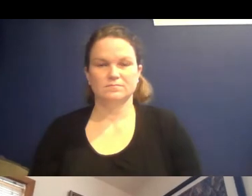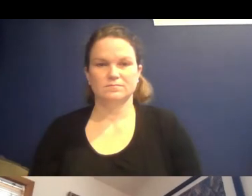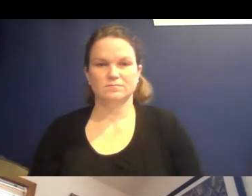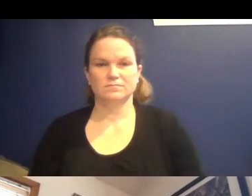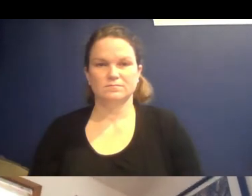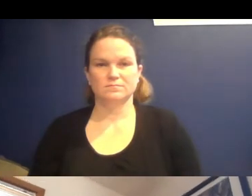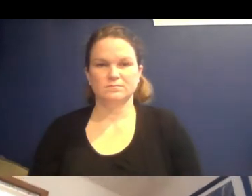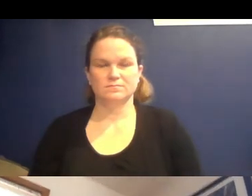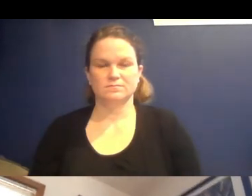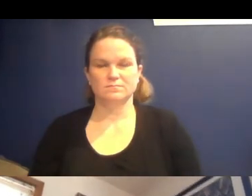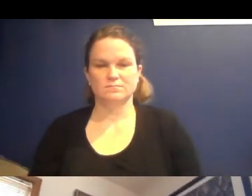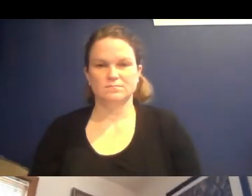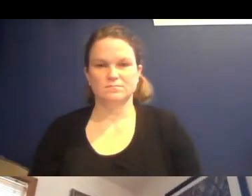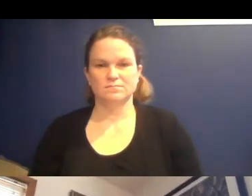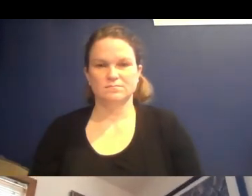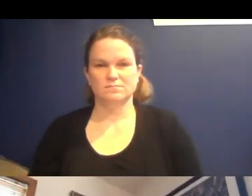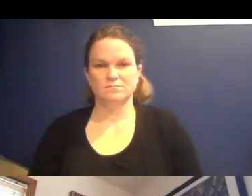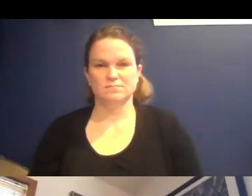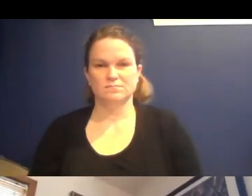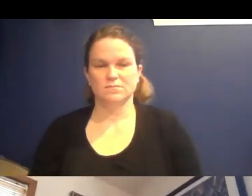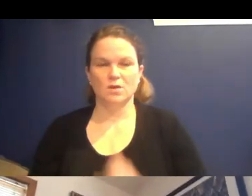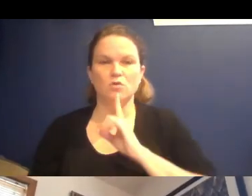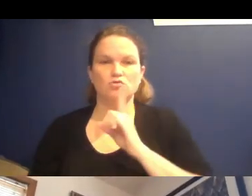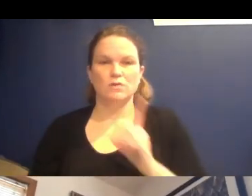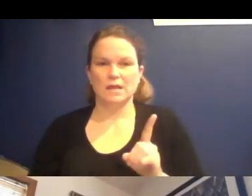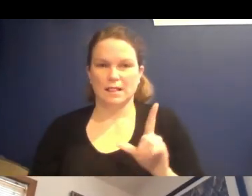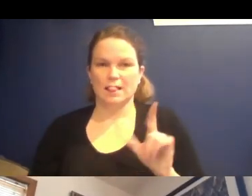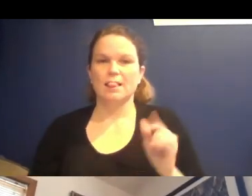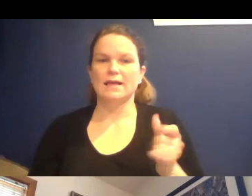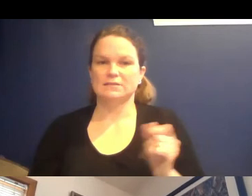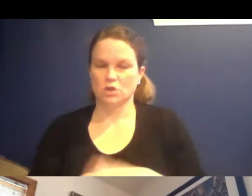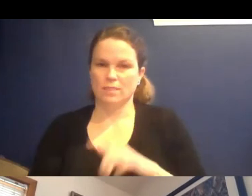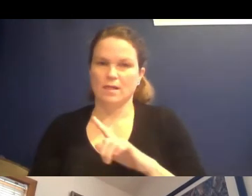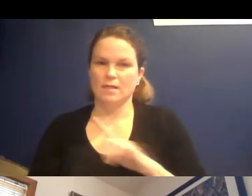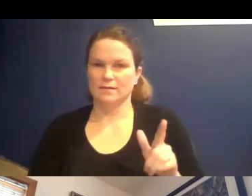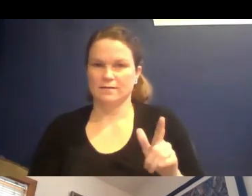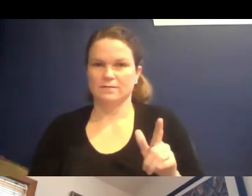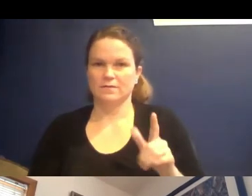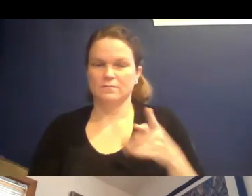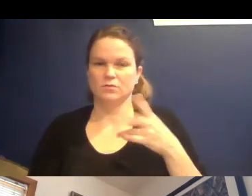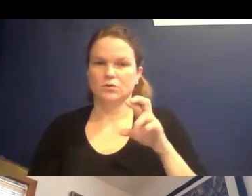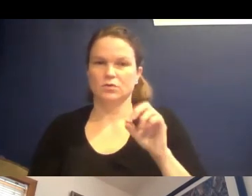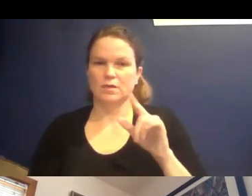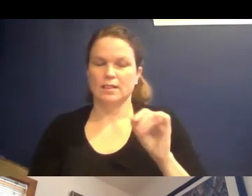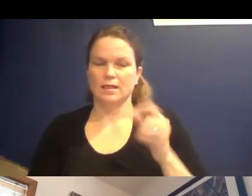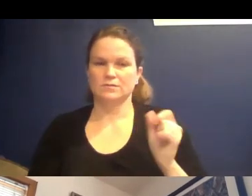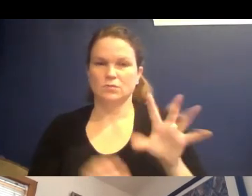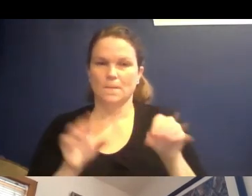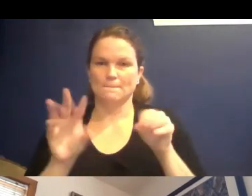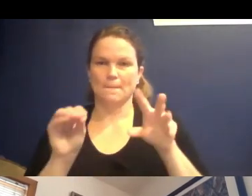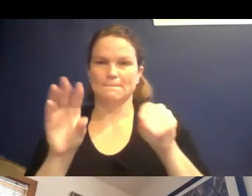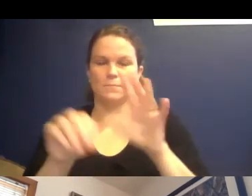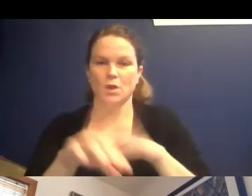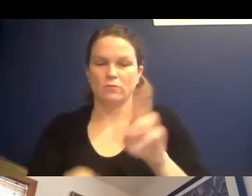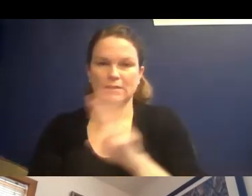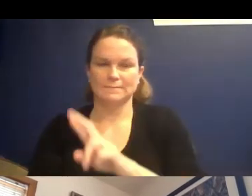So the real legs are on the left. Those are the real legs, and the pro legs or suction cups are on the right. And it makes